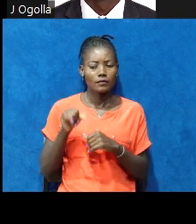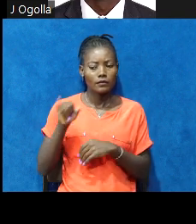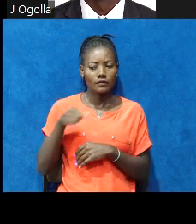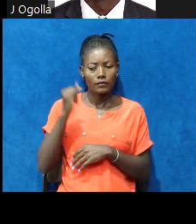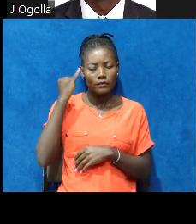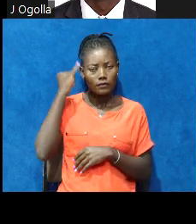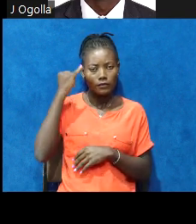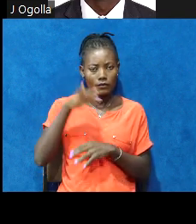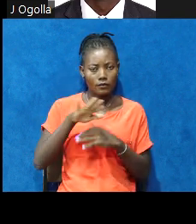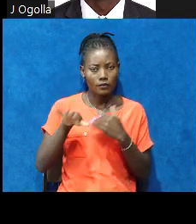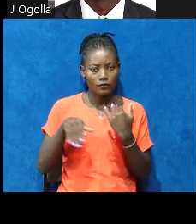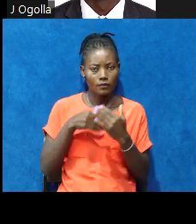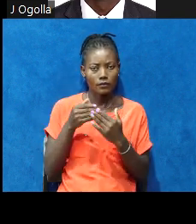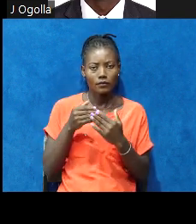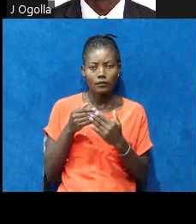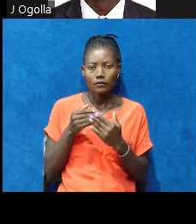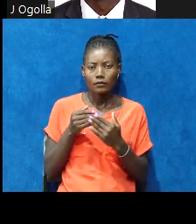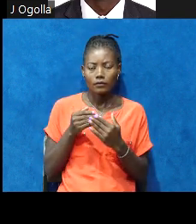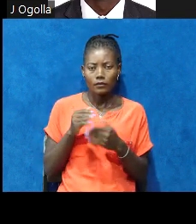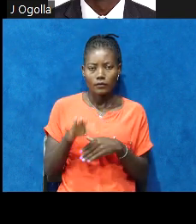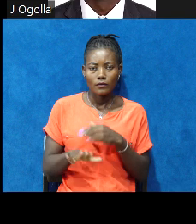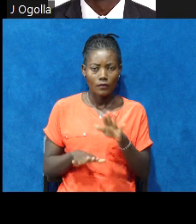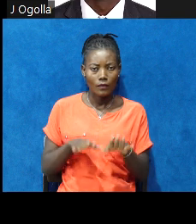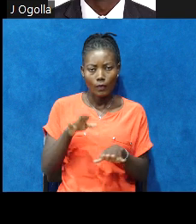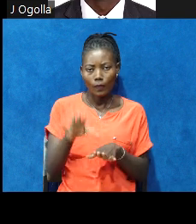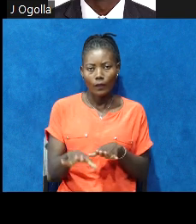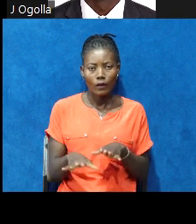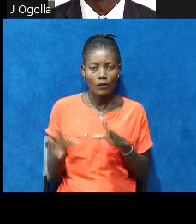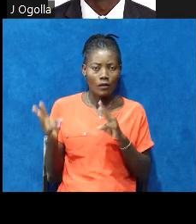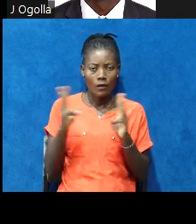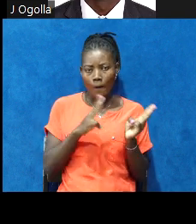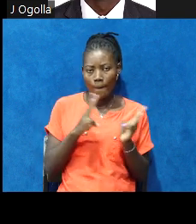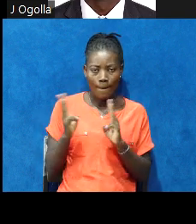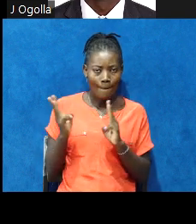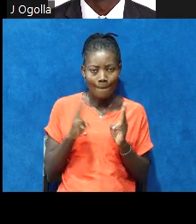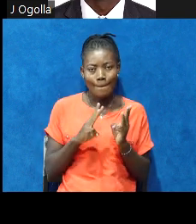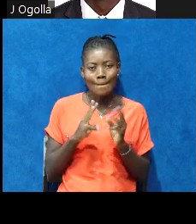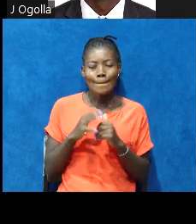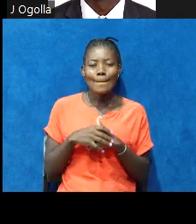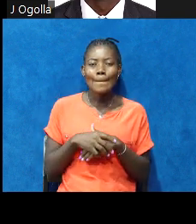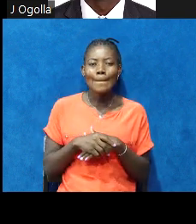around, just imagining all that step by step, the weather,